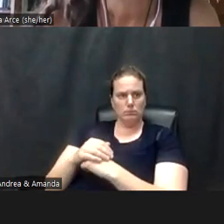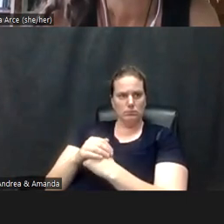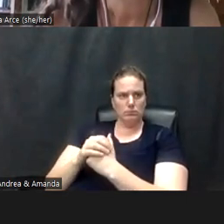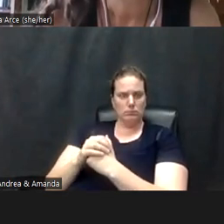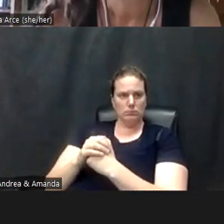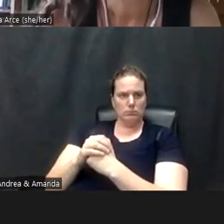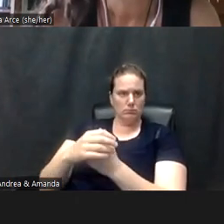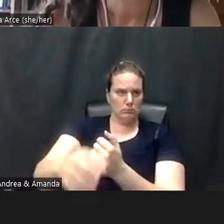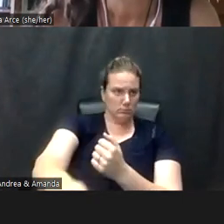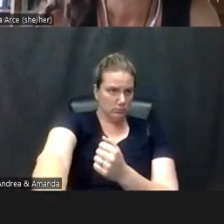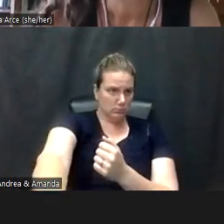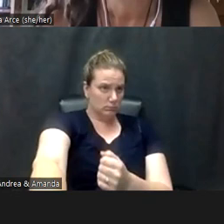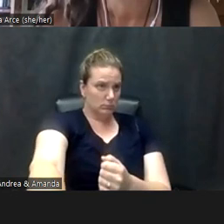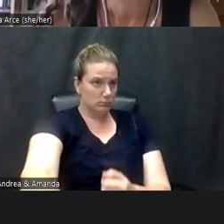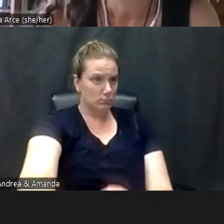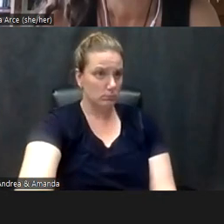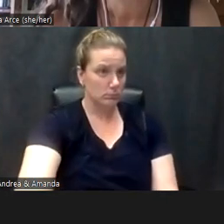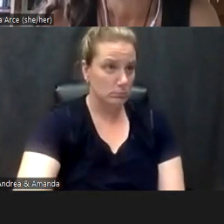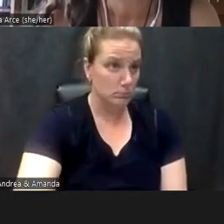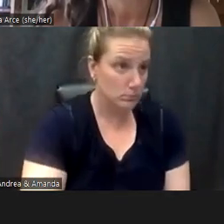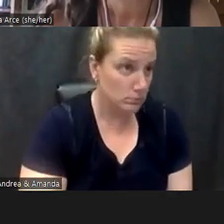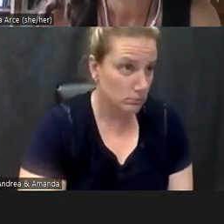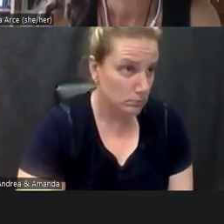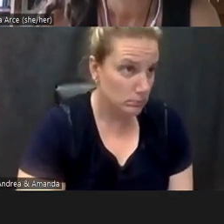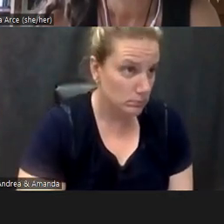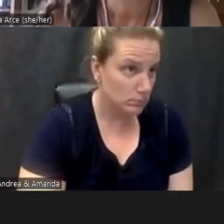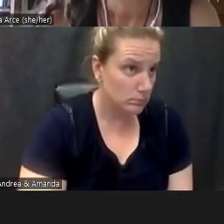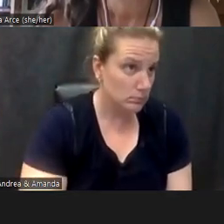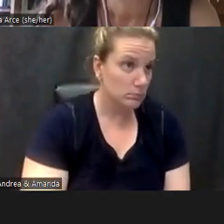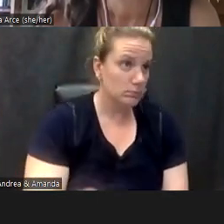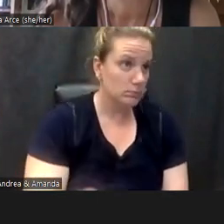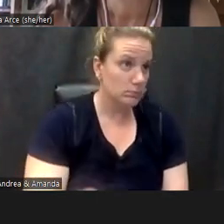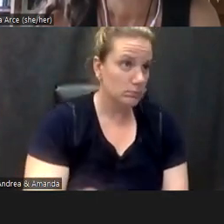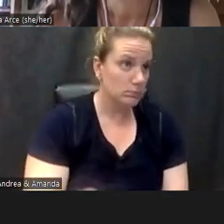Go ahead. Thank you. Sorry if I coughed during this.